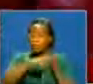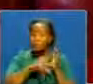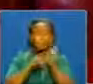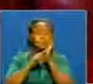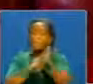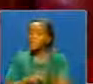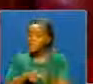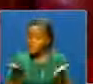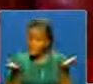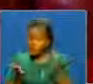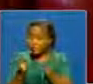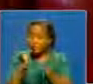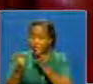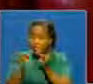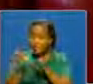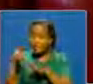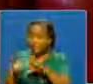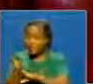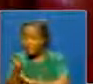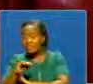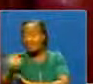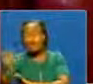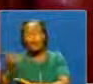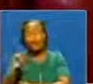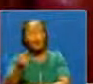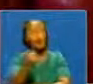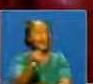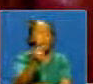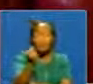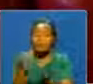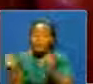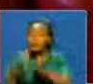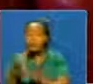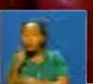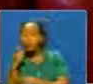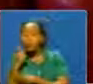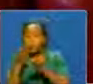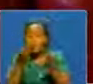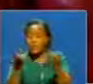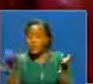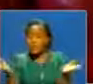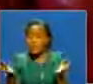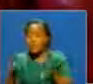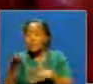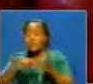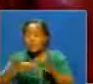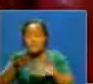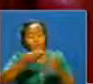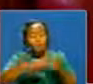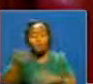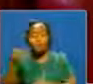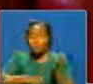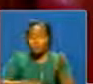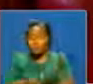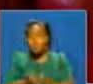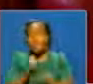from. If you go to our streets everywhere, our small kiosks, what they are trading in the most is